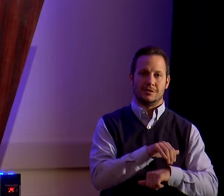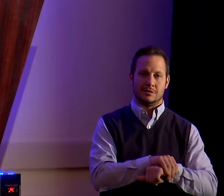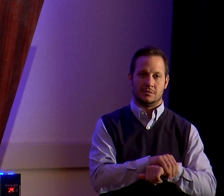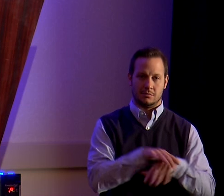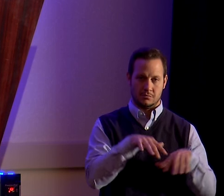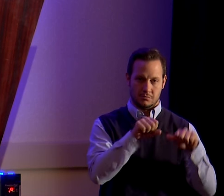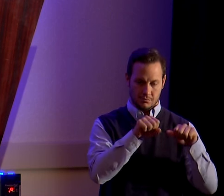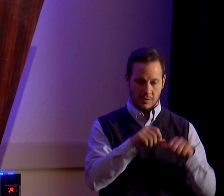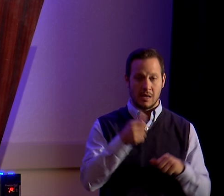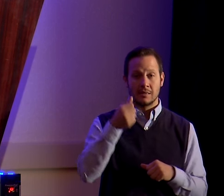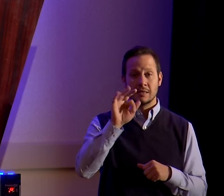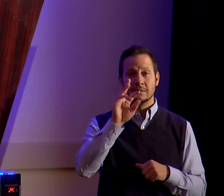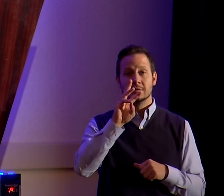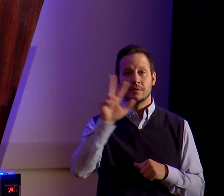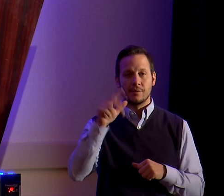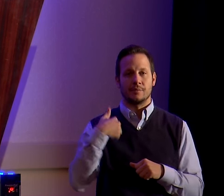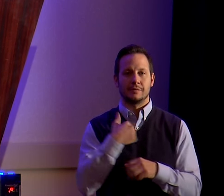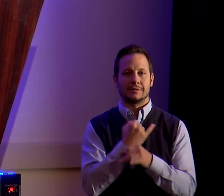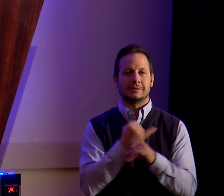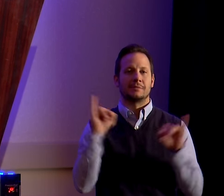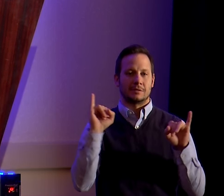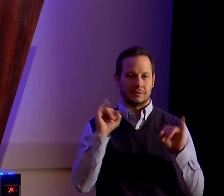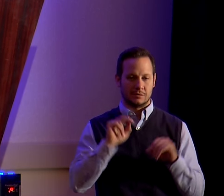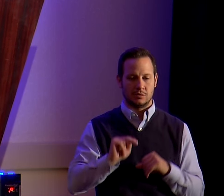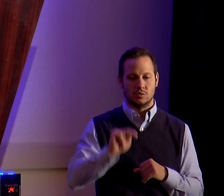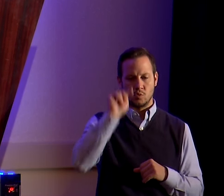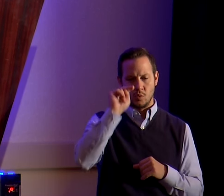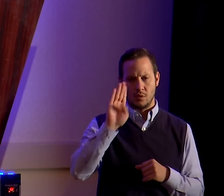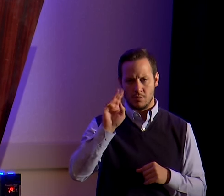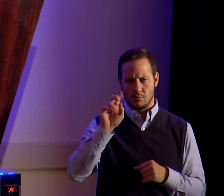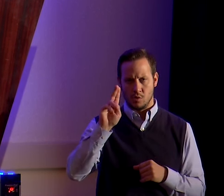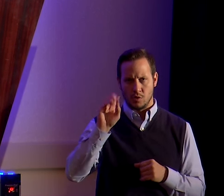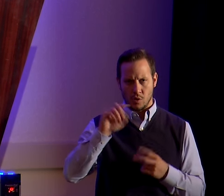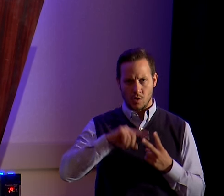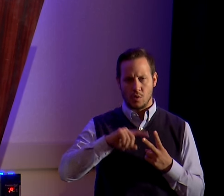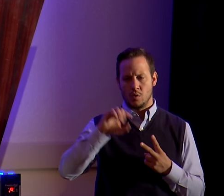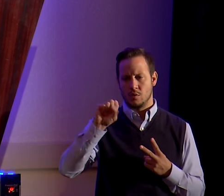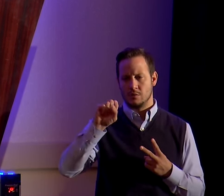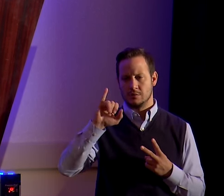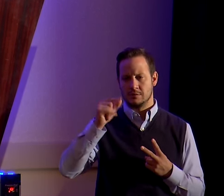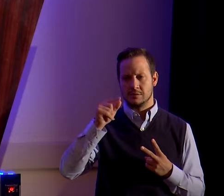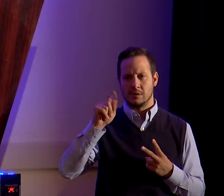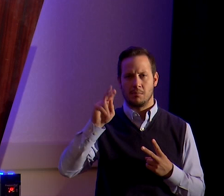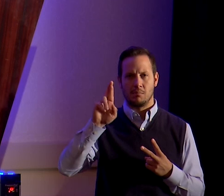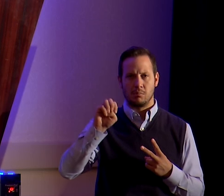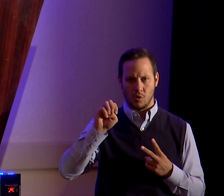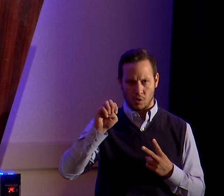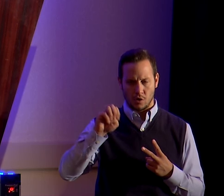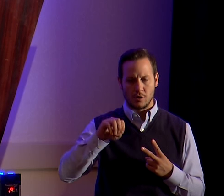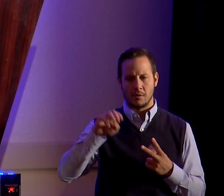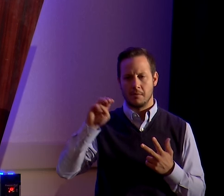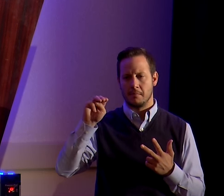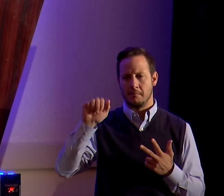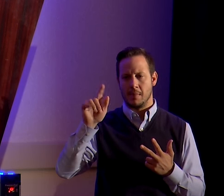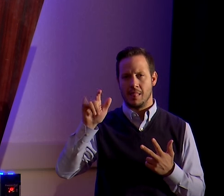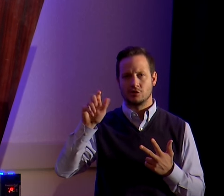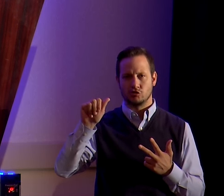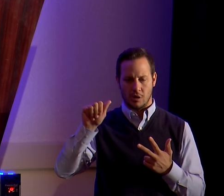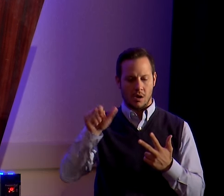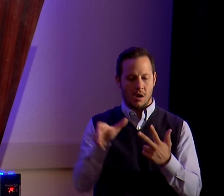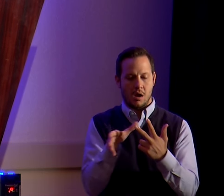1963, we gained independence. North Borneo, Sarawak, and Singapore and Malaya joined up and formed Malaysia. So Malaysia was